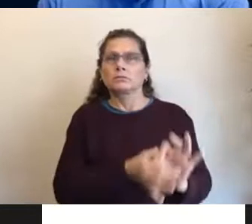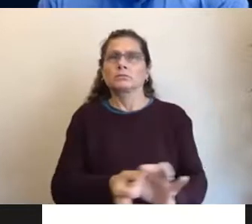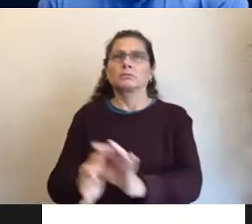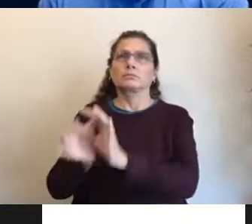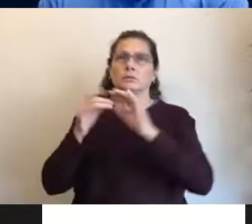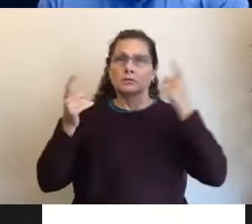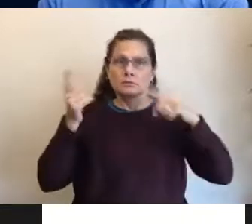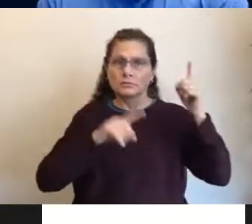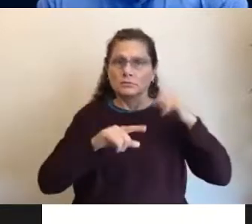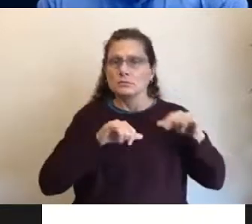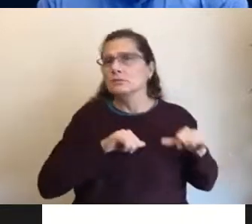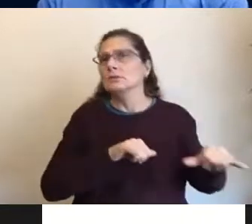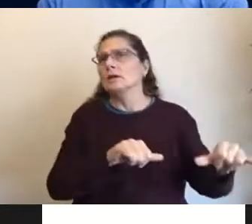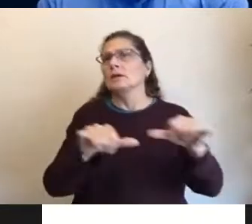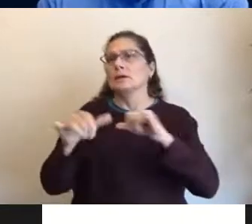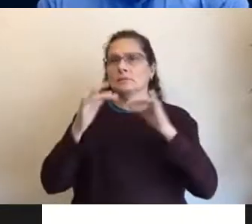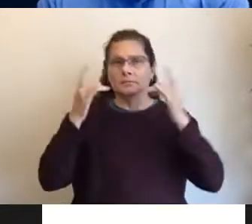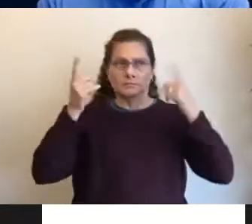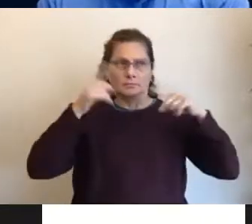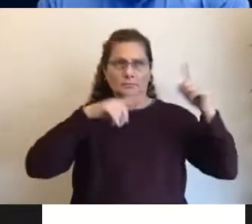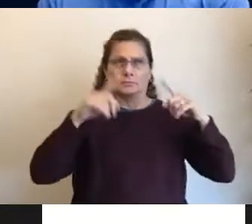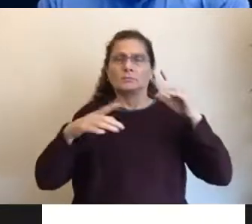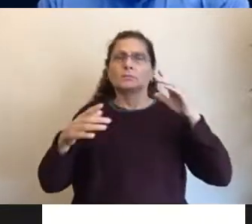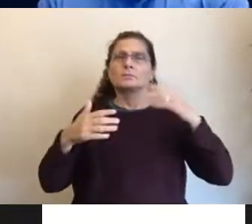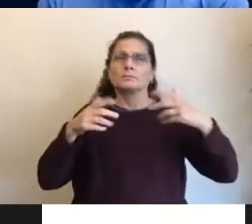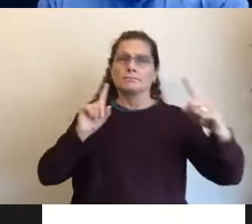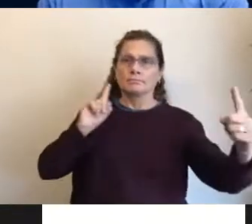place for several months to come.